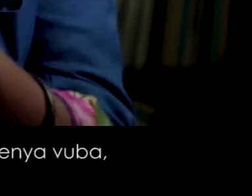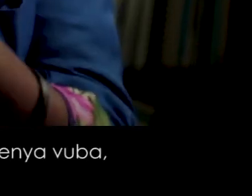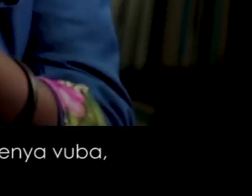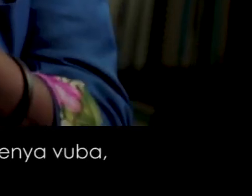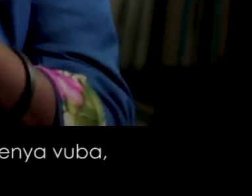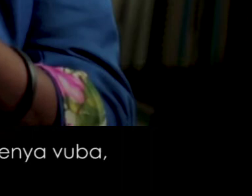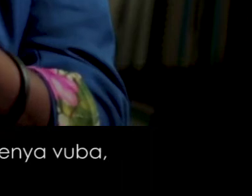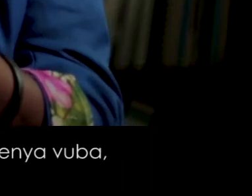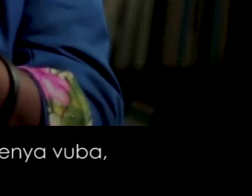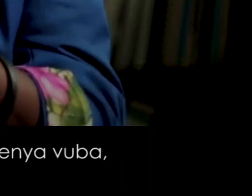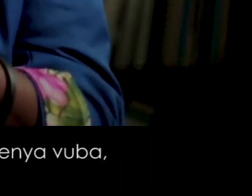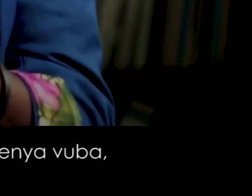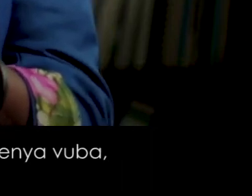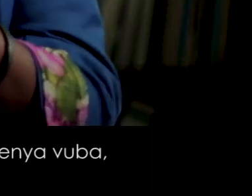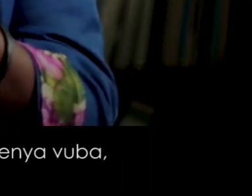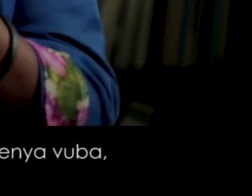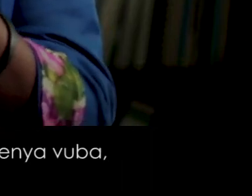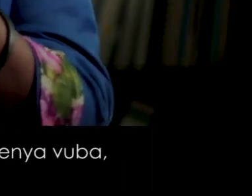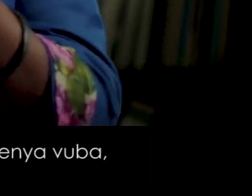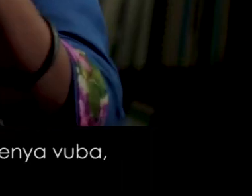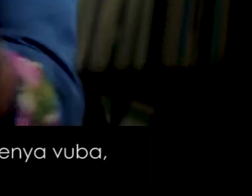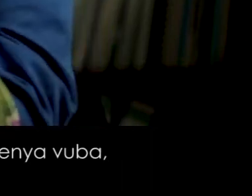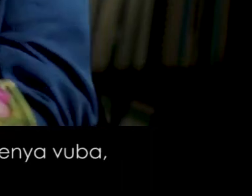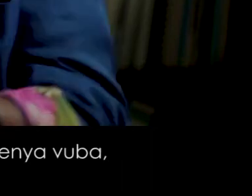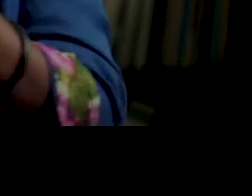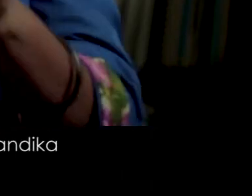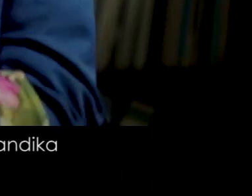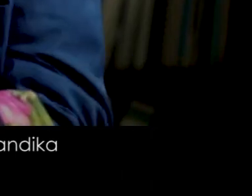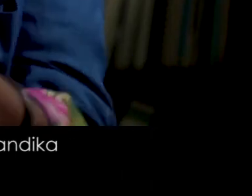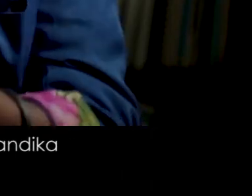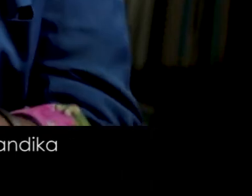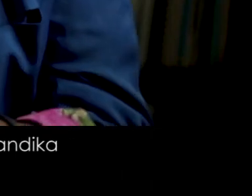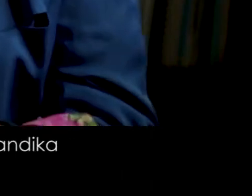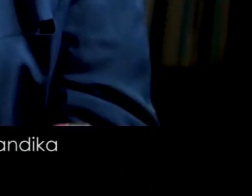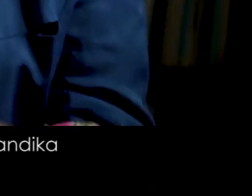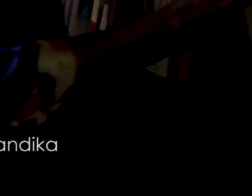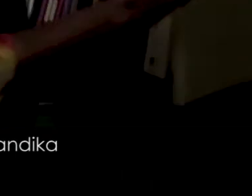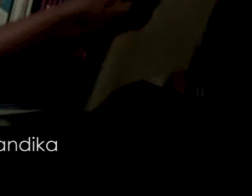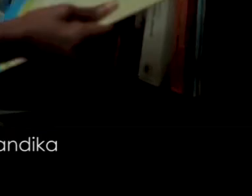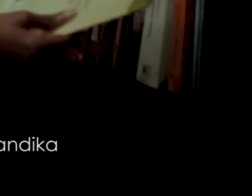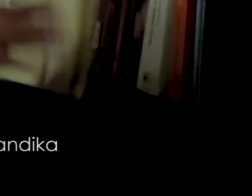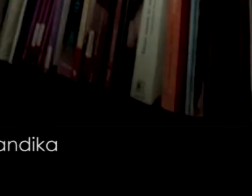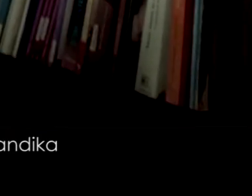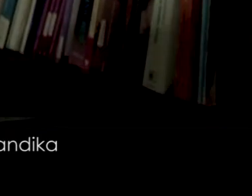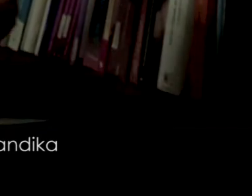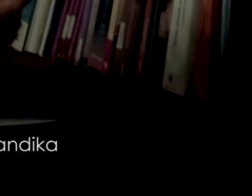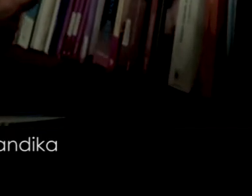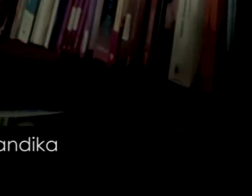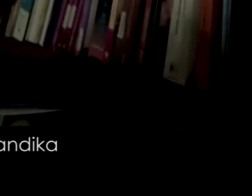evening. So I wouldn't say he was a quick learner. Even when he finished, he had learned just the